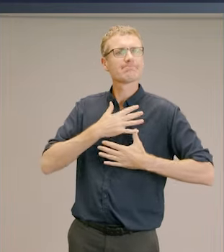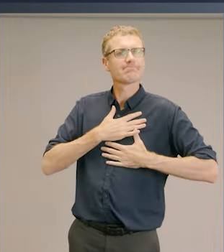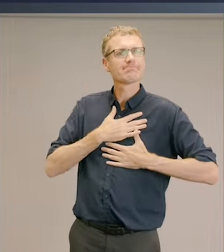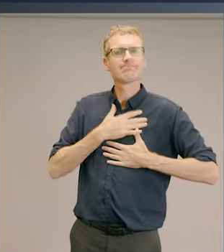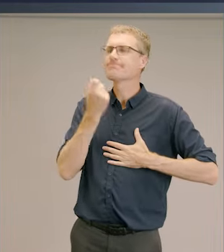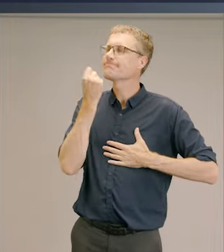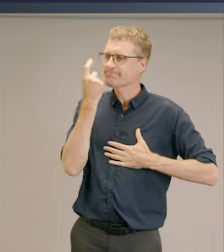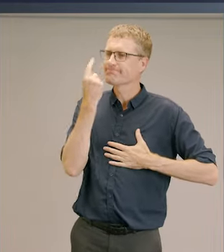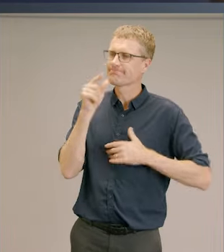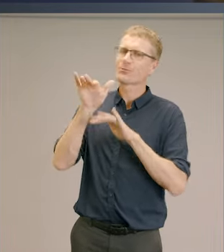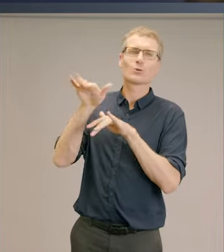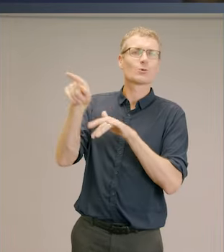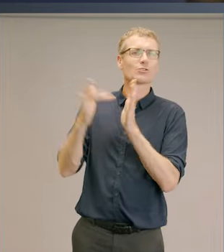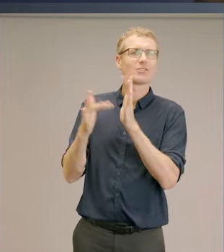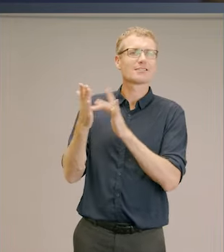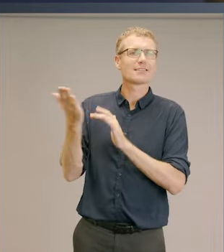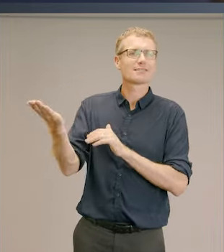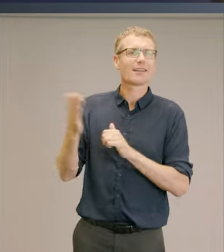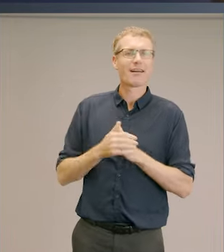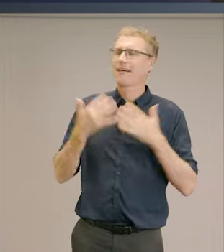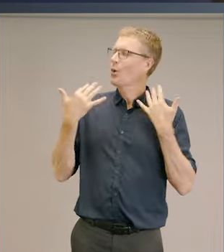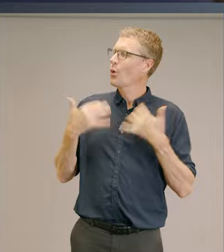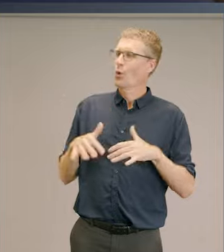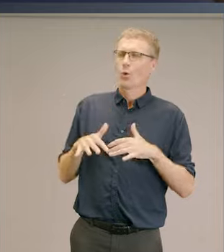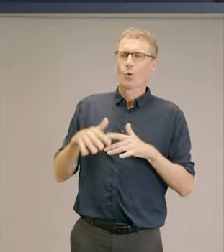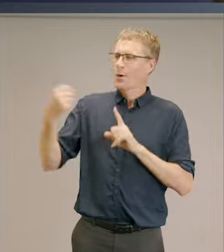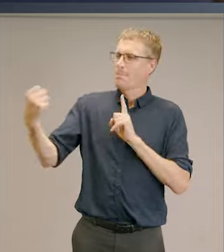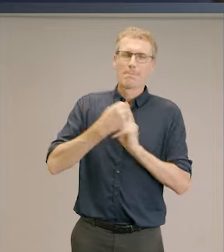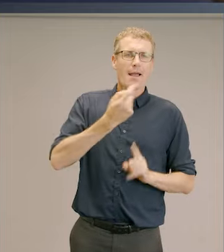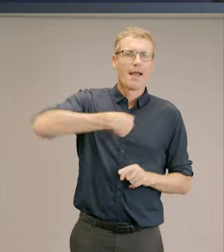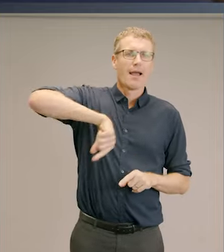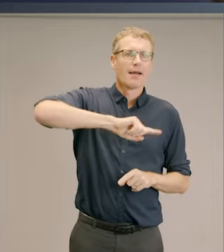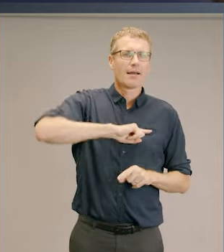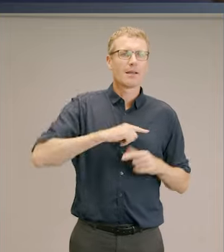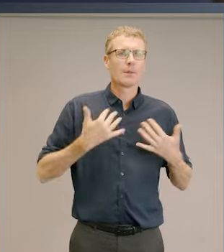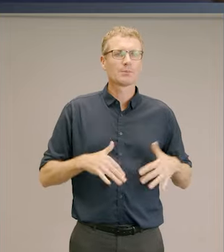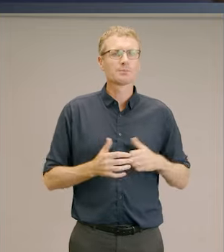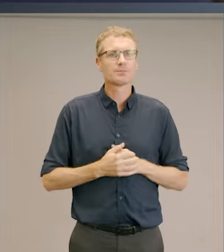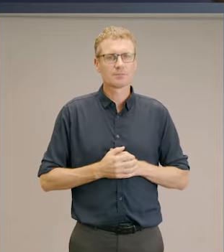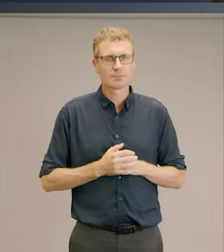as they came to really understand in their hearts and their heads who Jesus was and what it meant for all of us.